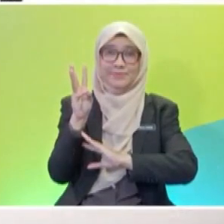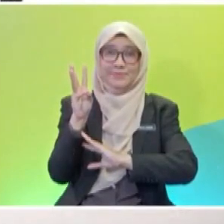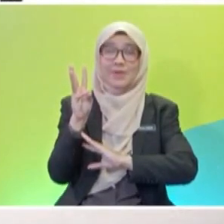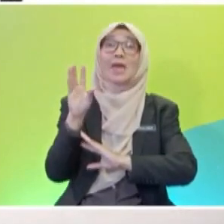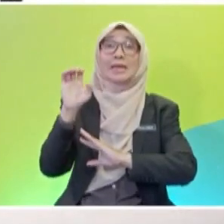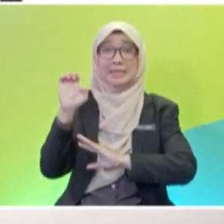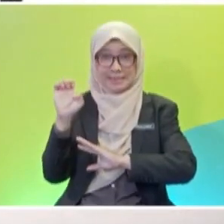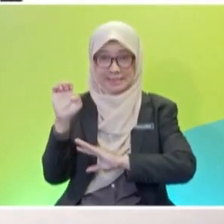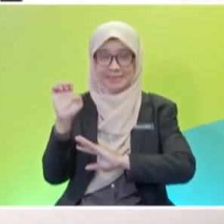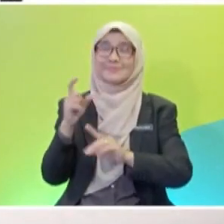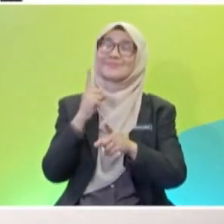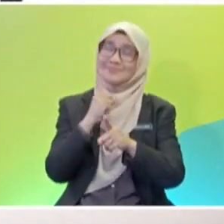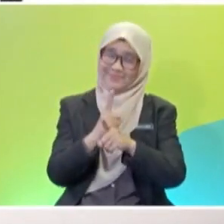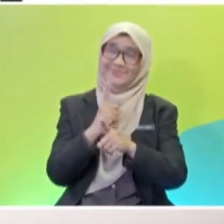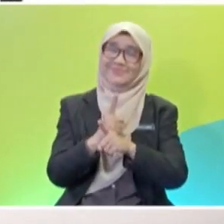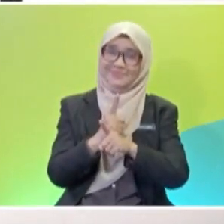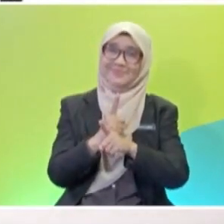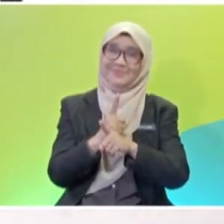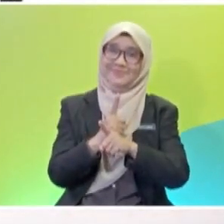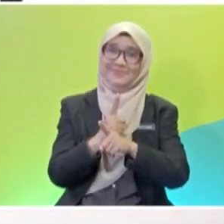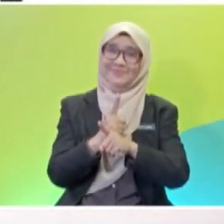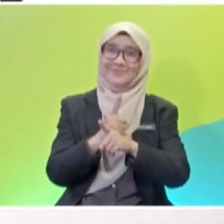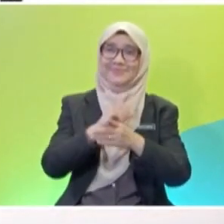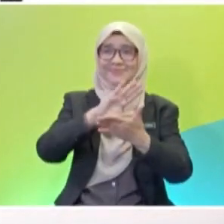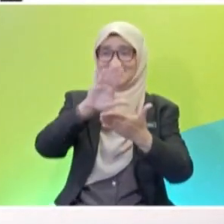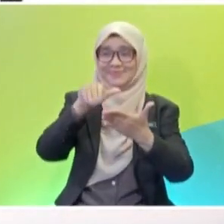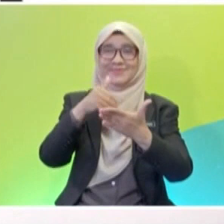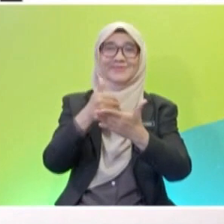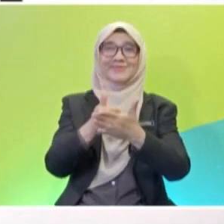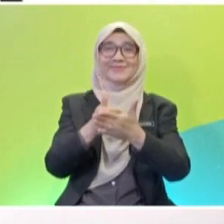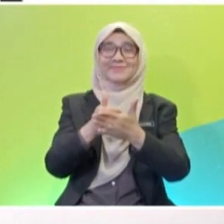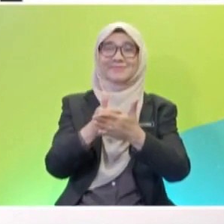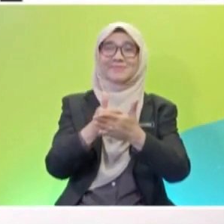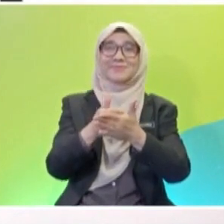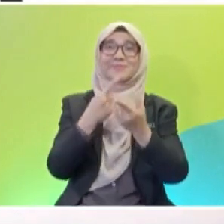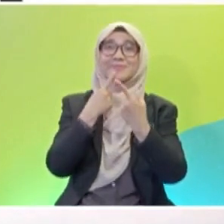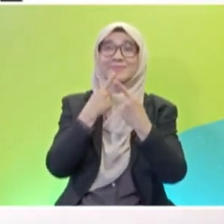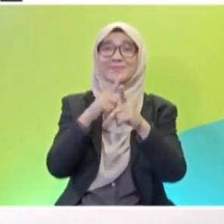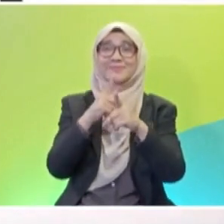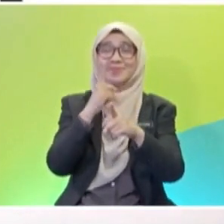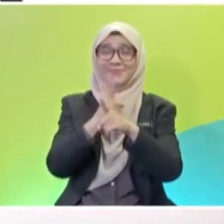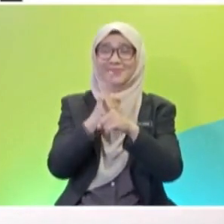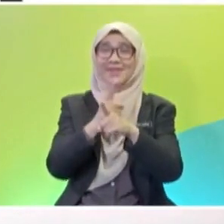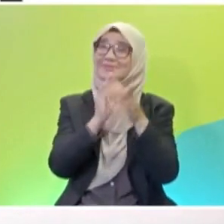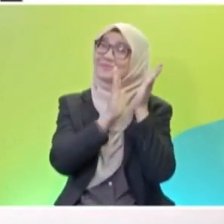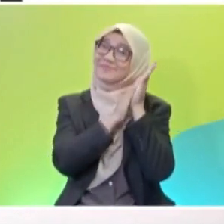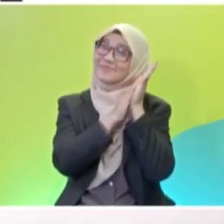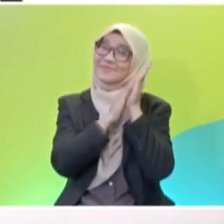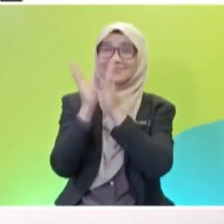is E. Yes, that's correct. Everybody, please give yourselves a round of applause, because this is